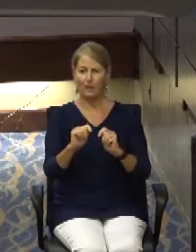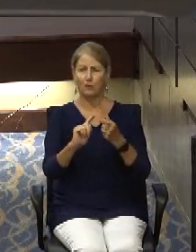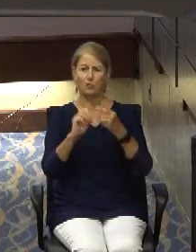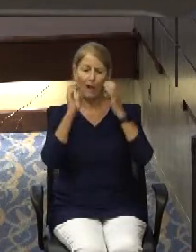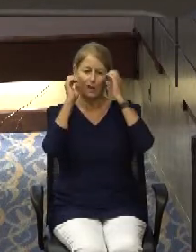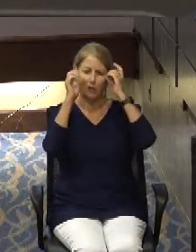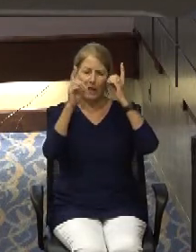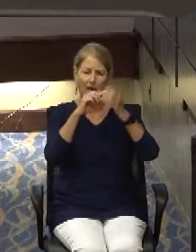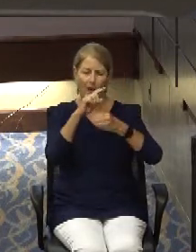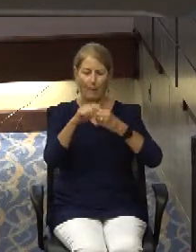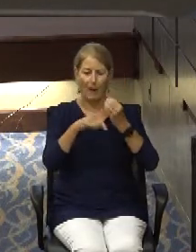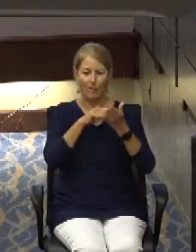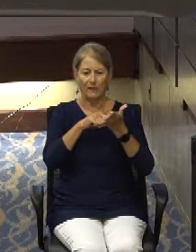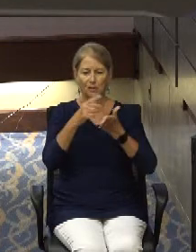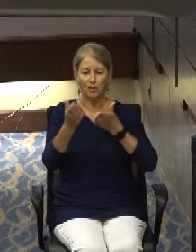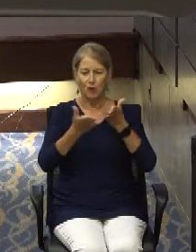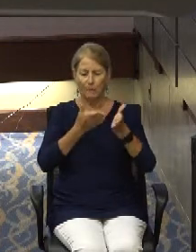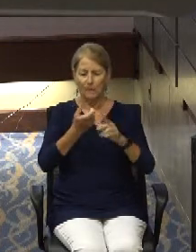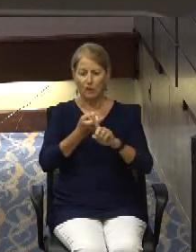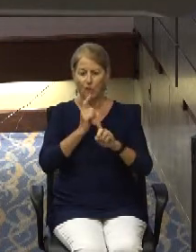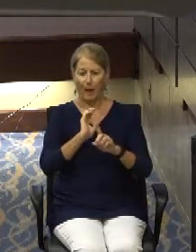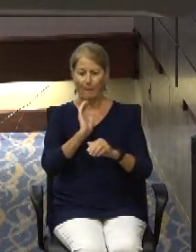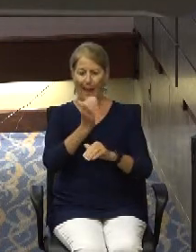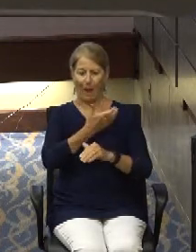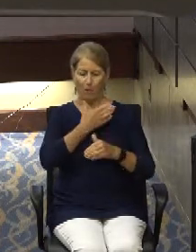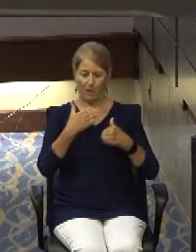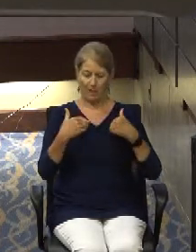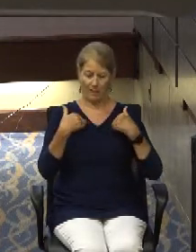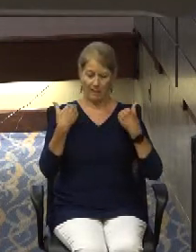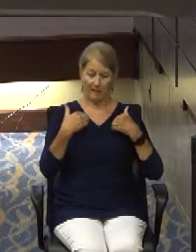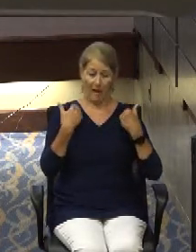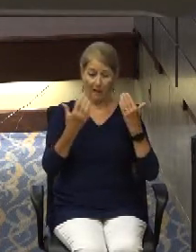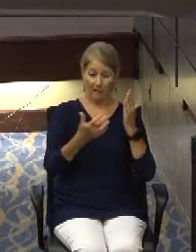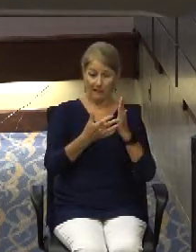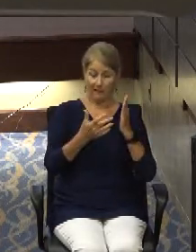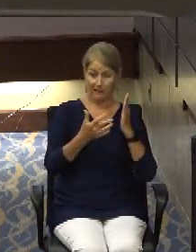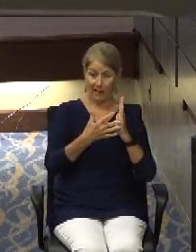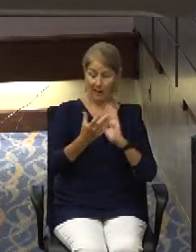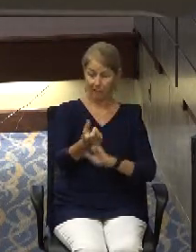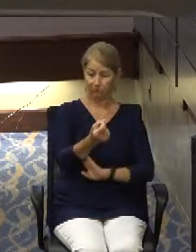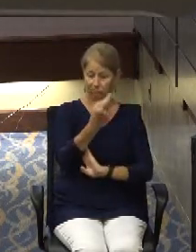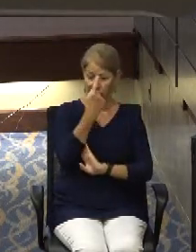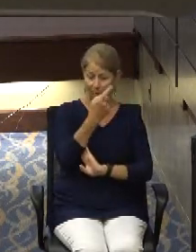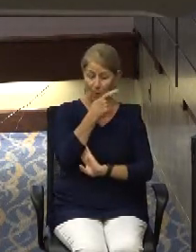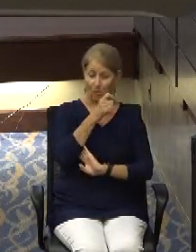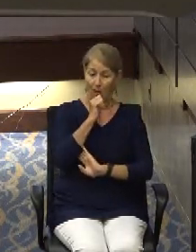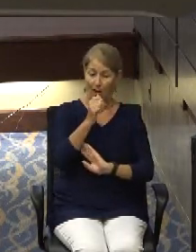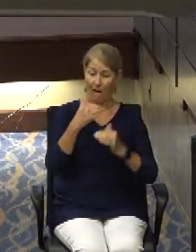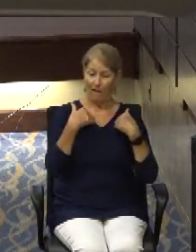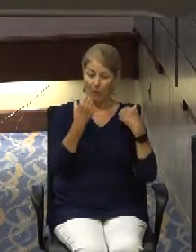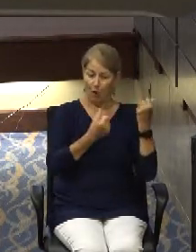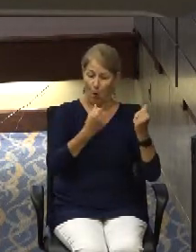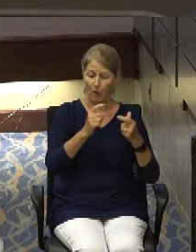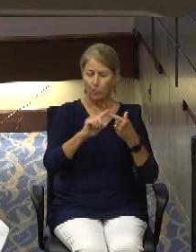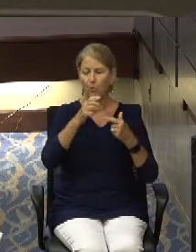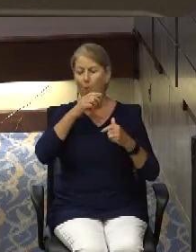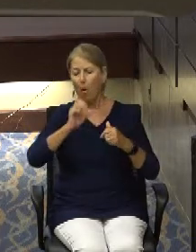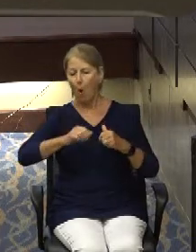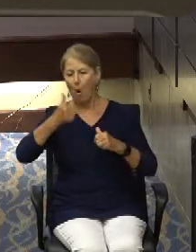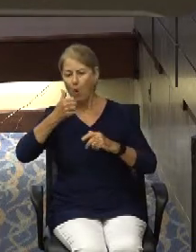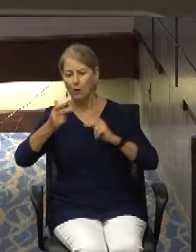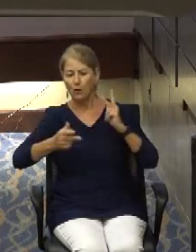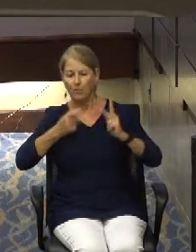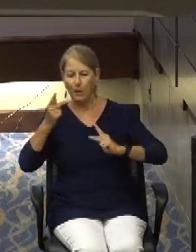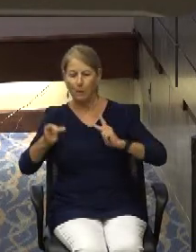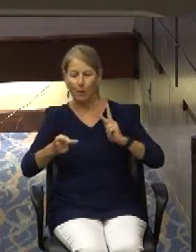educate about this service, from our young tech-savvy teens that maybe don't have a car, to our elders, to